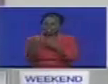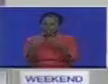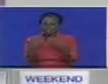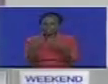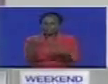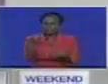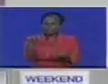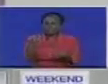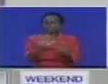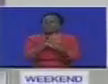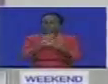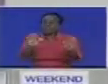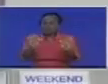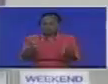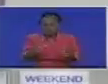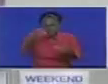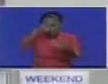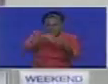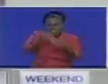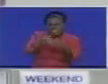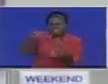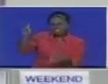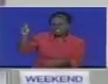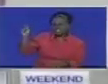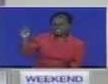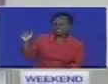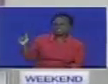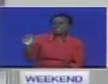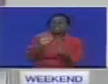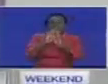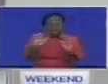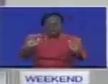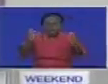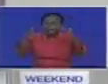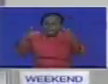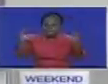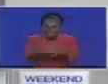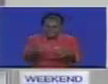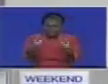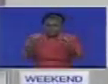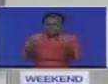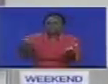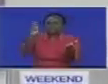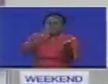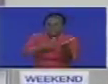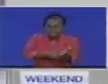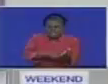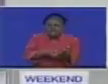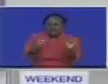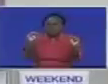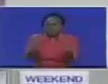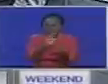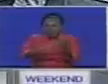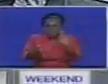that there are no structures within TNA. There's no party that can be registered without structures. If a member says it, maybe he does not know the structures. All right. Because